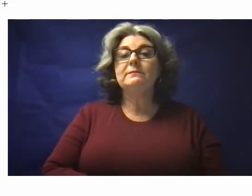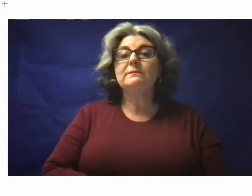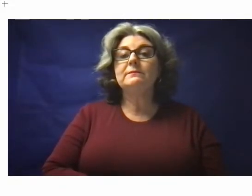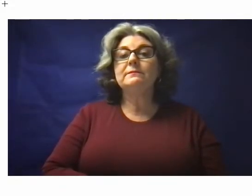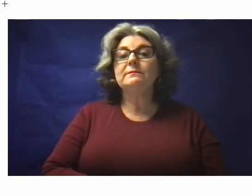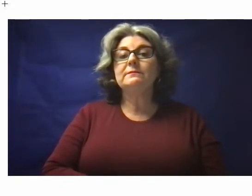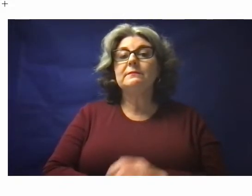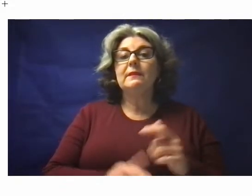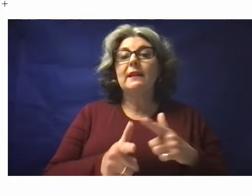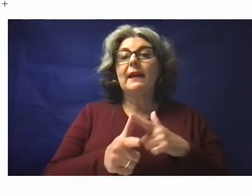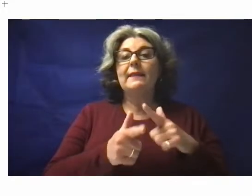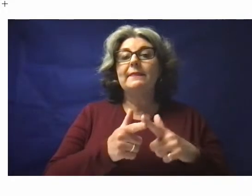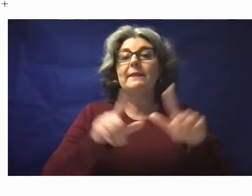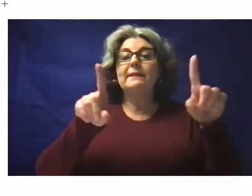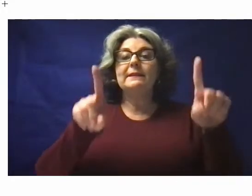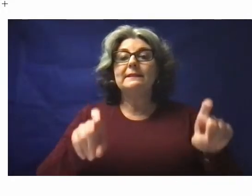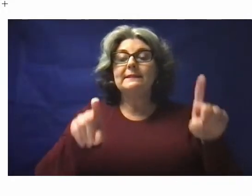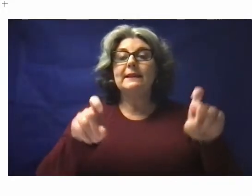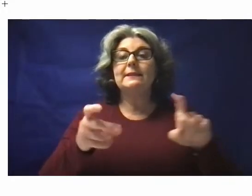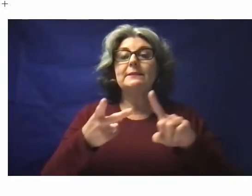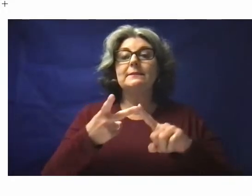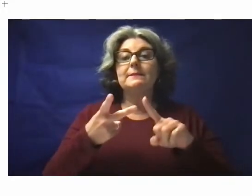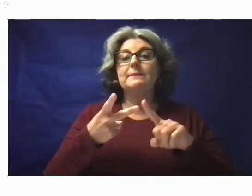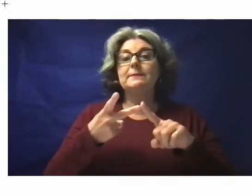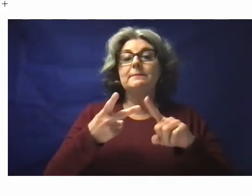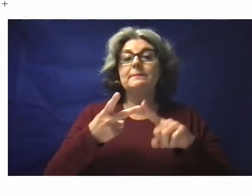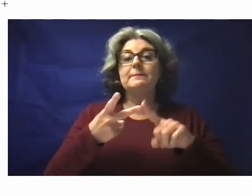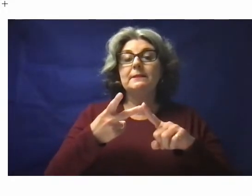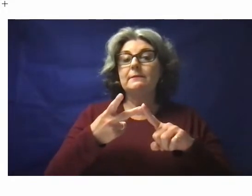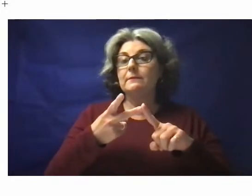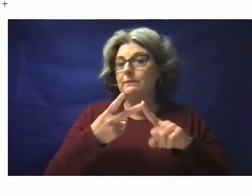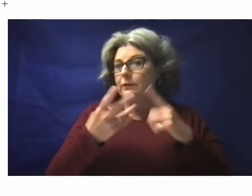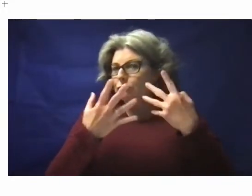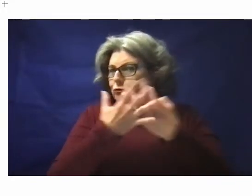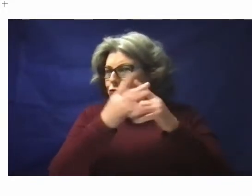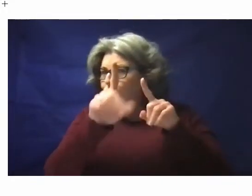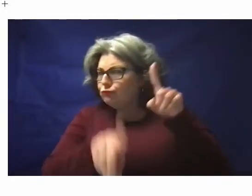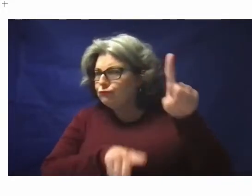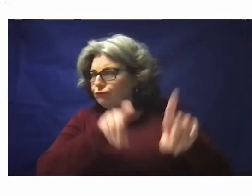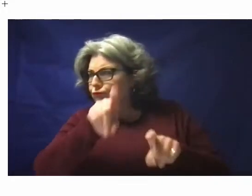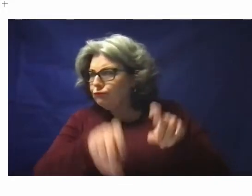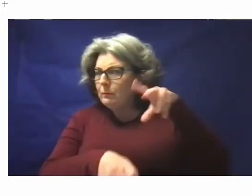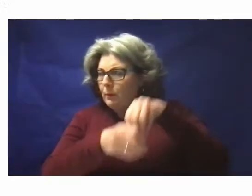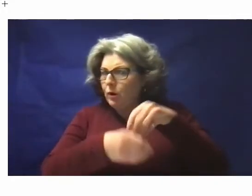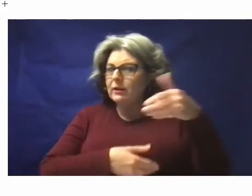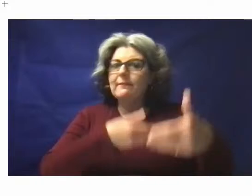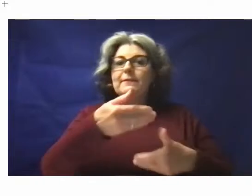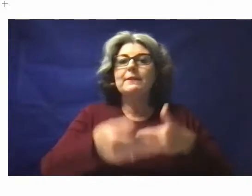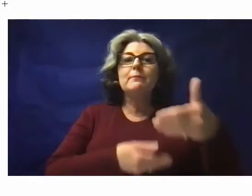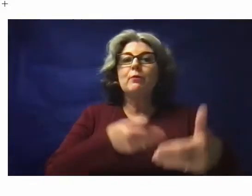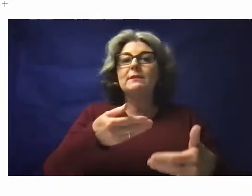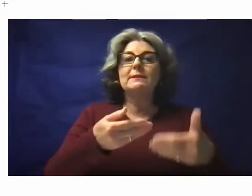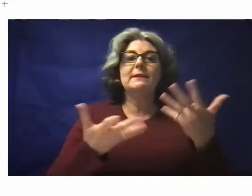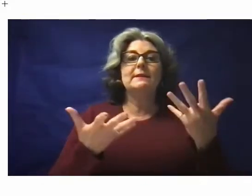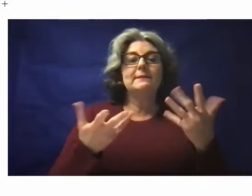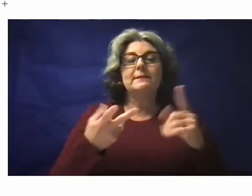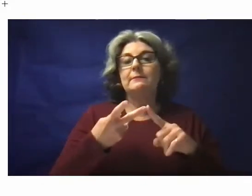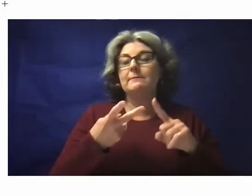say assessment, that's exam, interview, that's your screening questions even as a part of that whole process. There's the reference